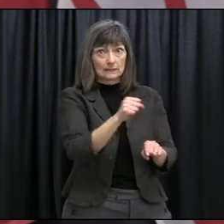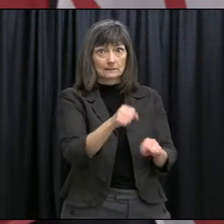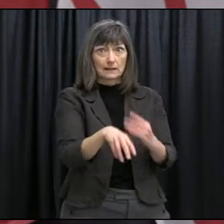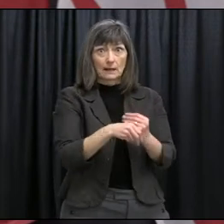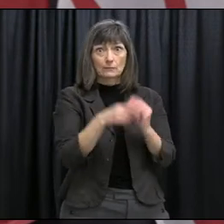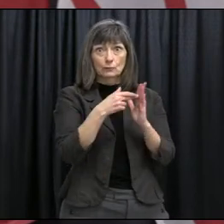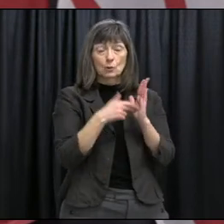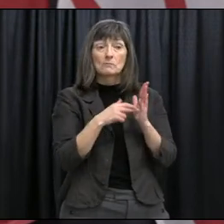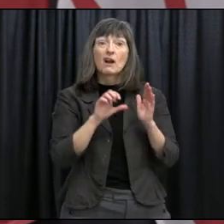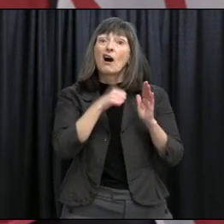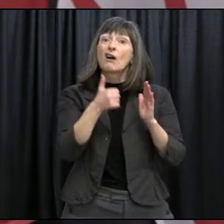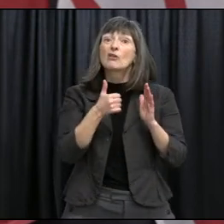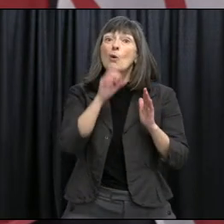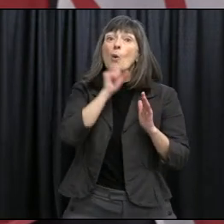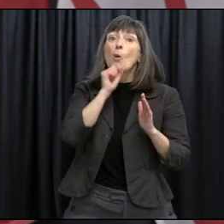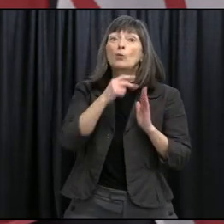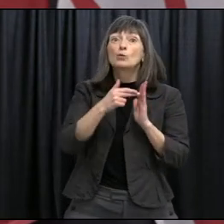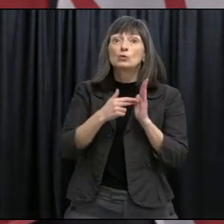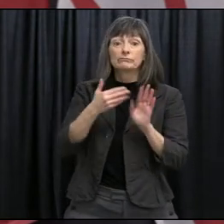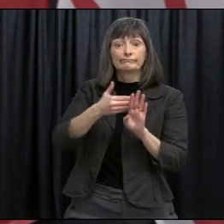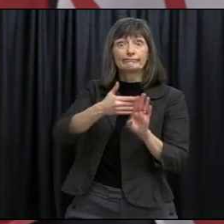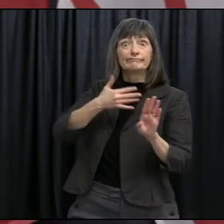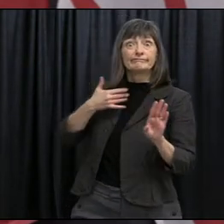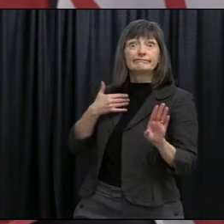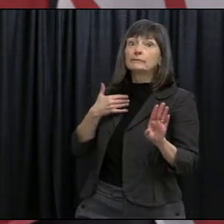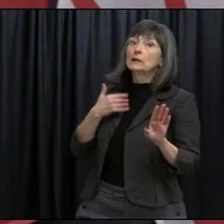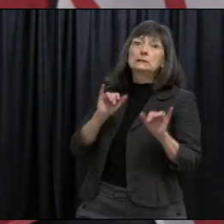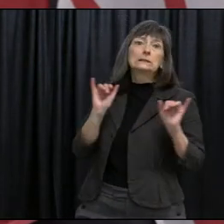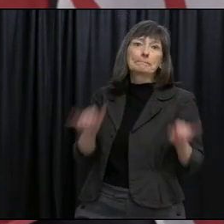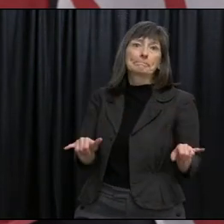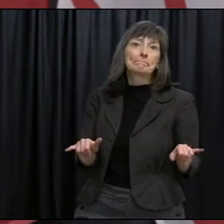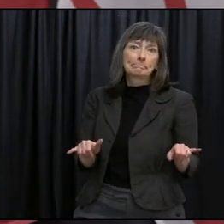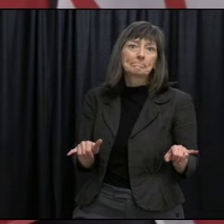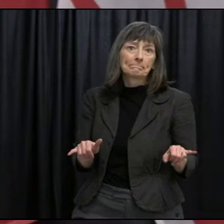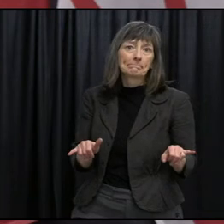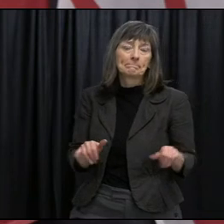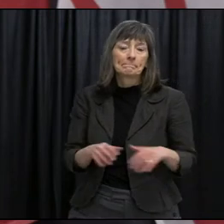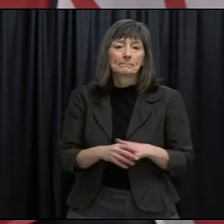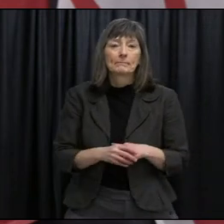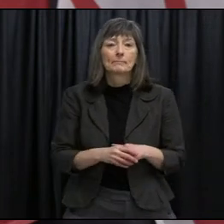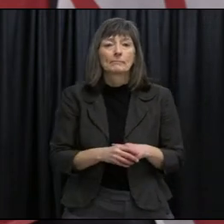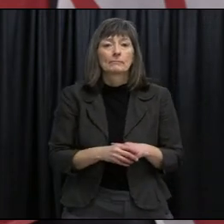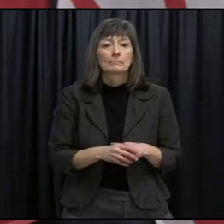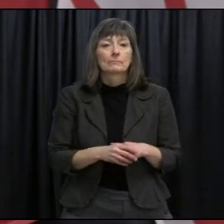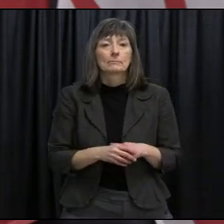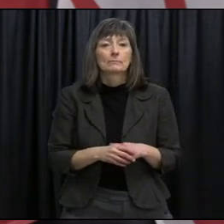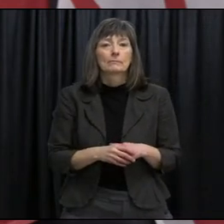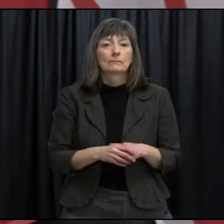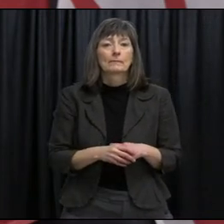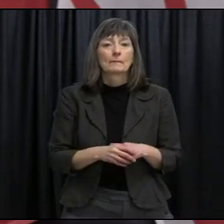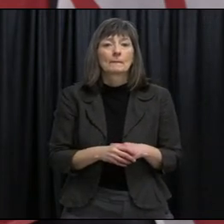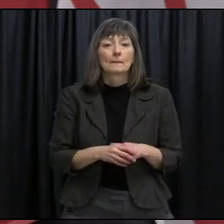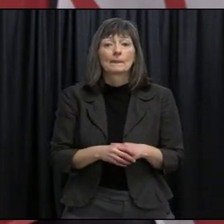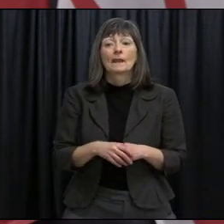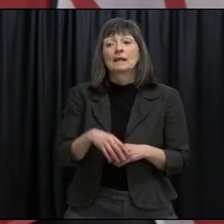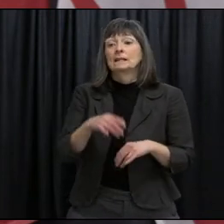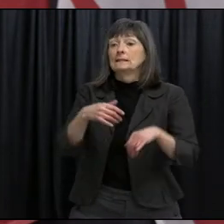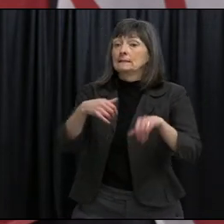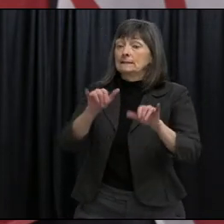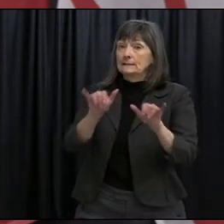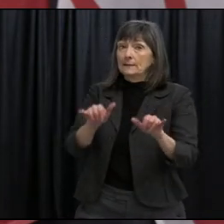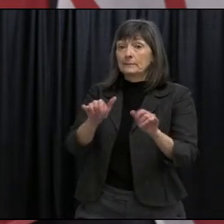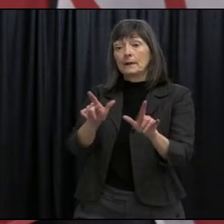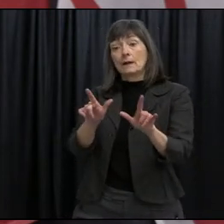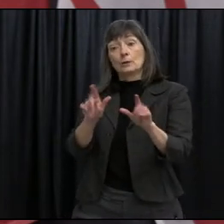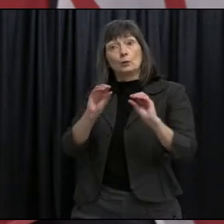The other protocols that are in place must be followed. So while we don't regulate unregulated child care, we have